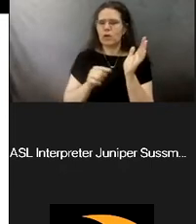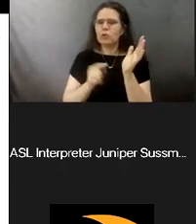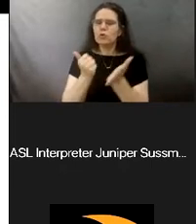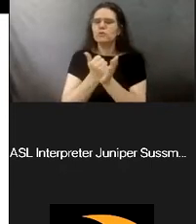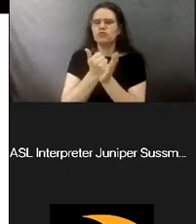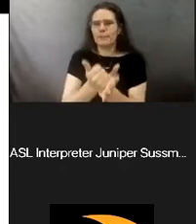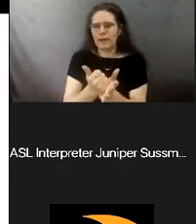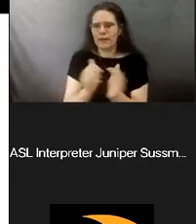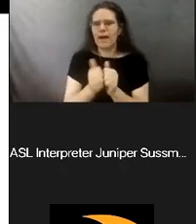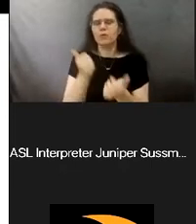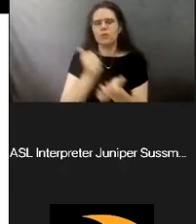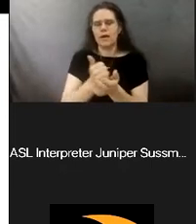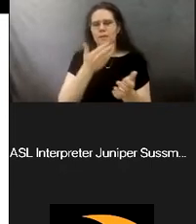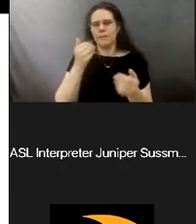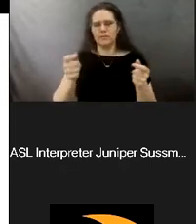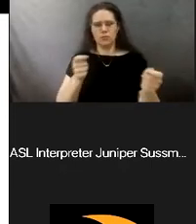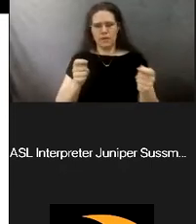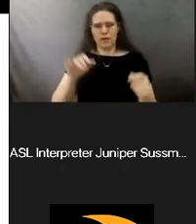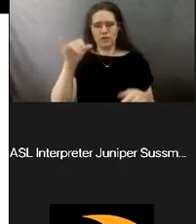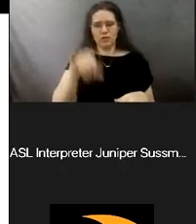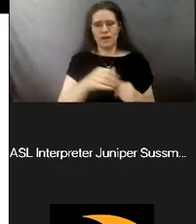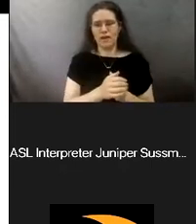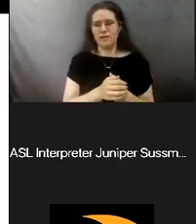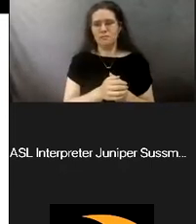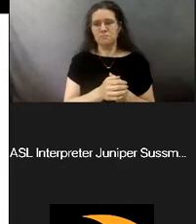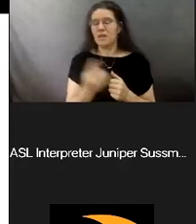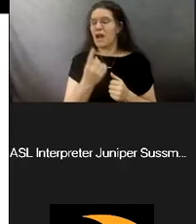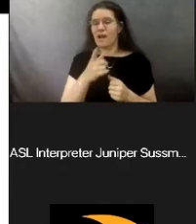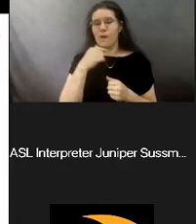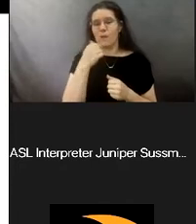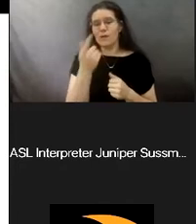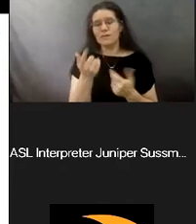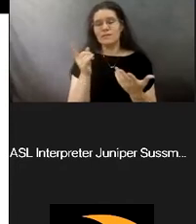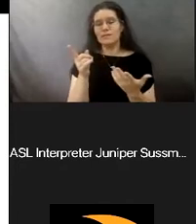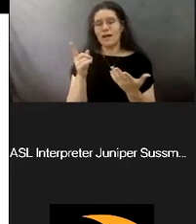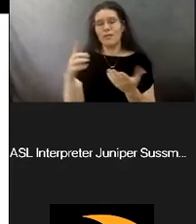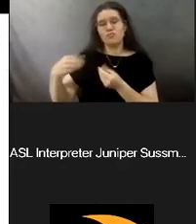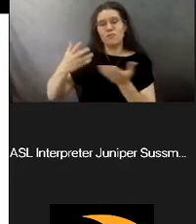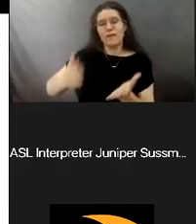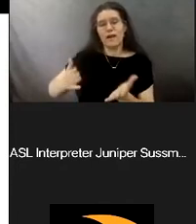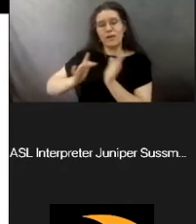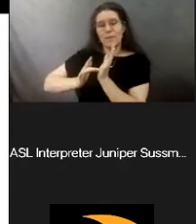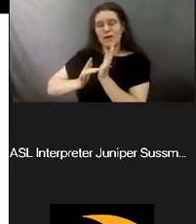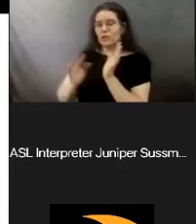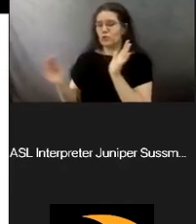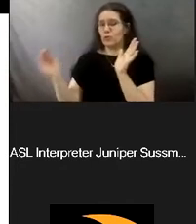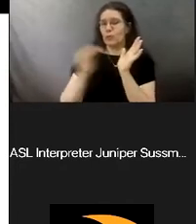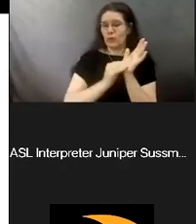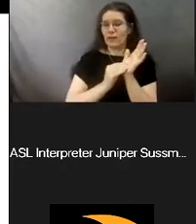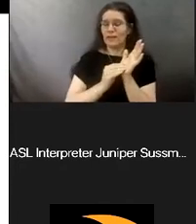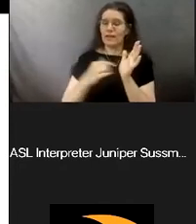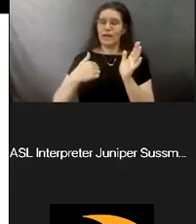really, I always will ask providers, please put in there that you recommend that a 504 or an IEP plan is established with the